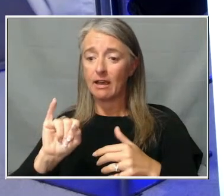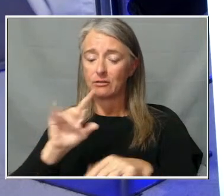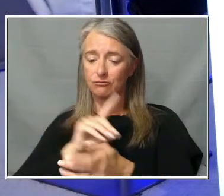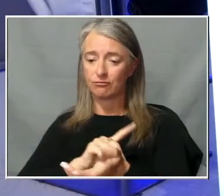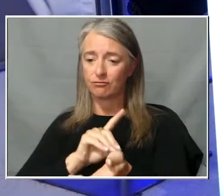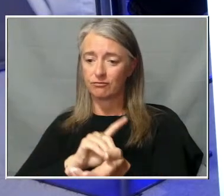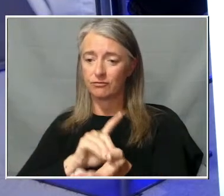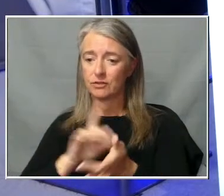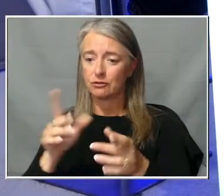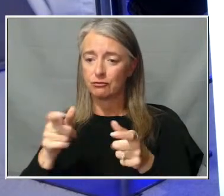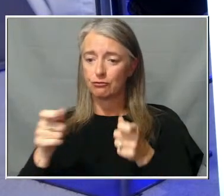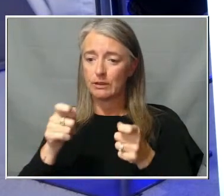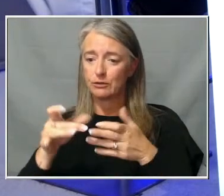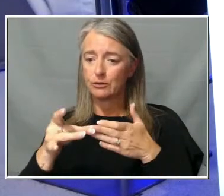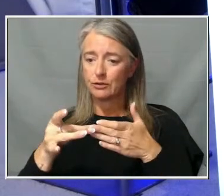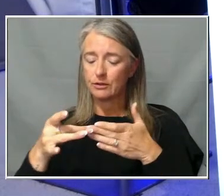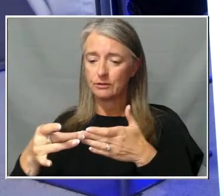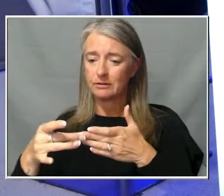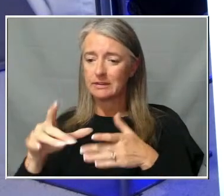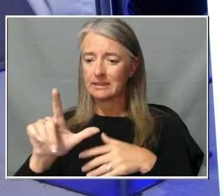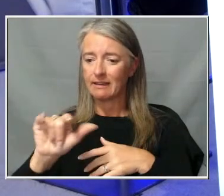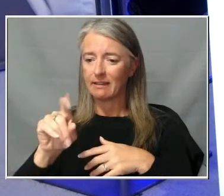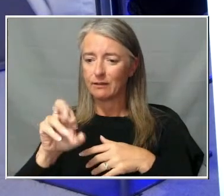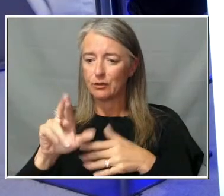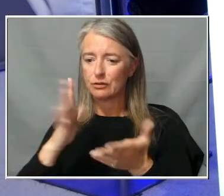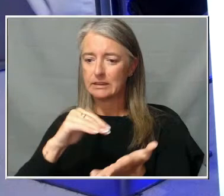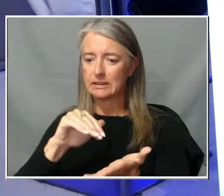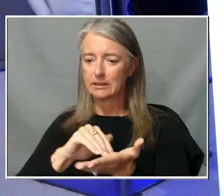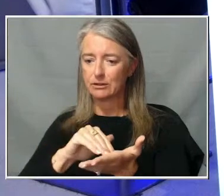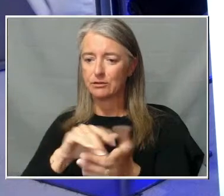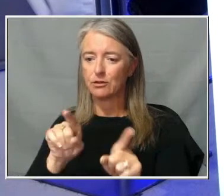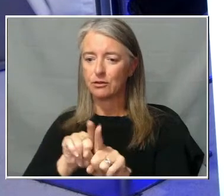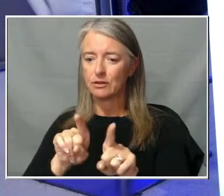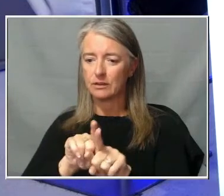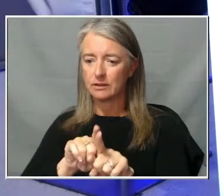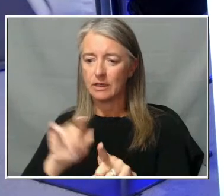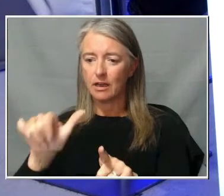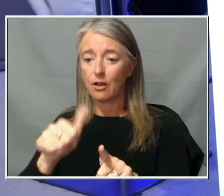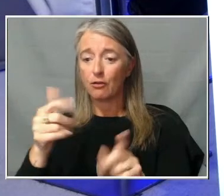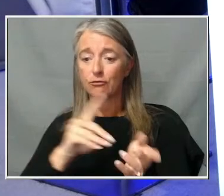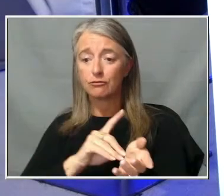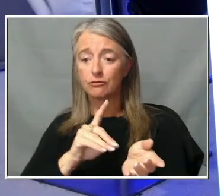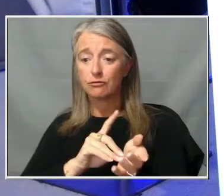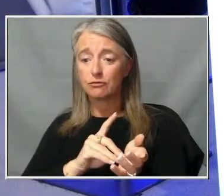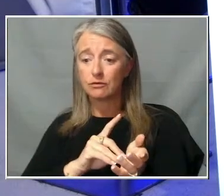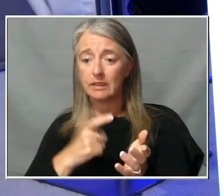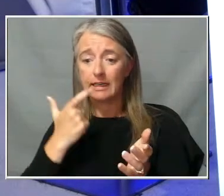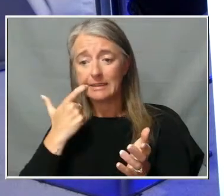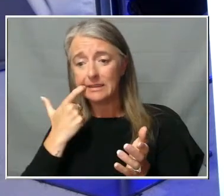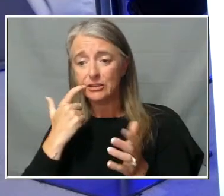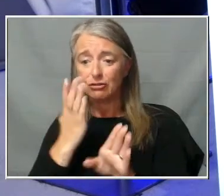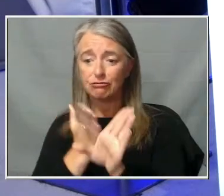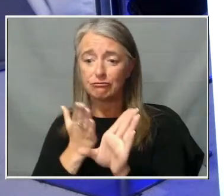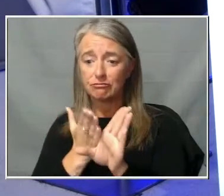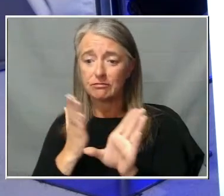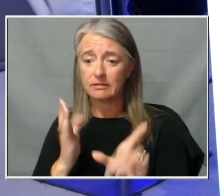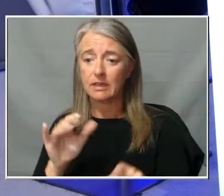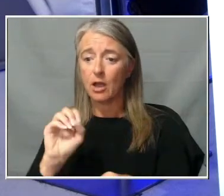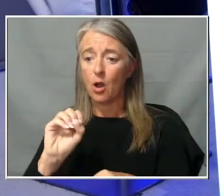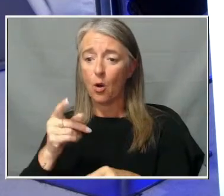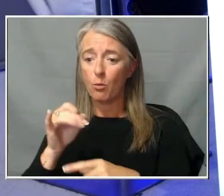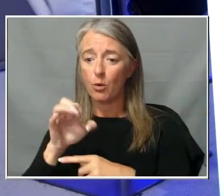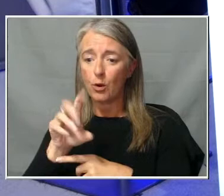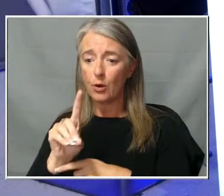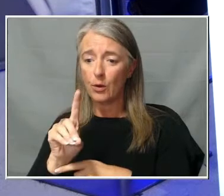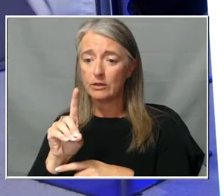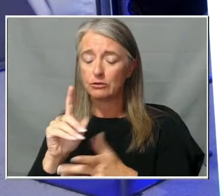at the University of Kansas Health System. We also have with us Dr. Rupa Sethi. She is an addiction psychologist and runs the opioid treatment program here at the health system as